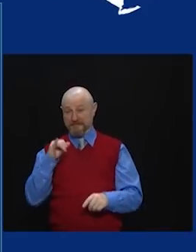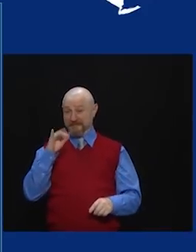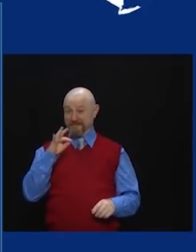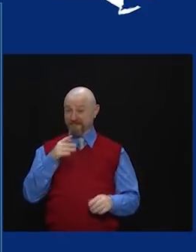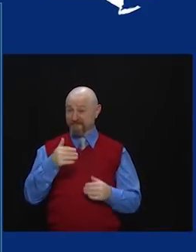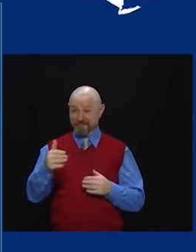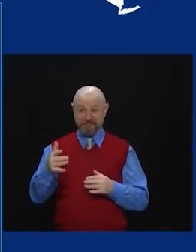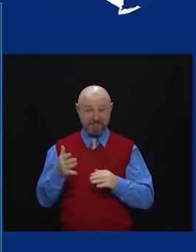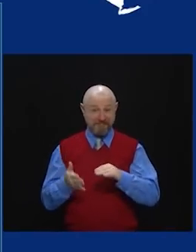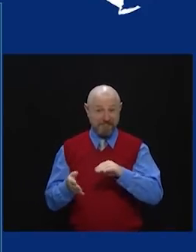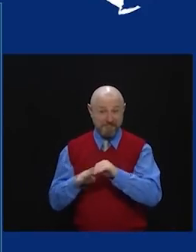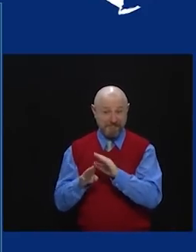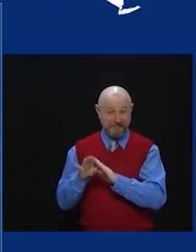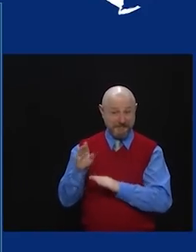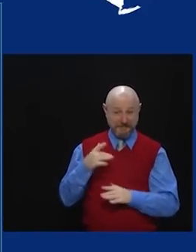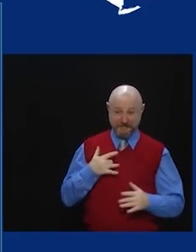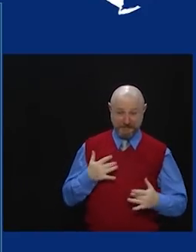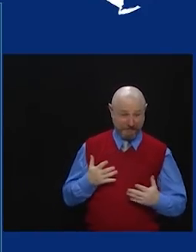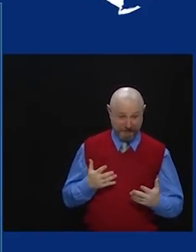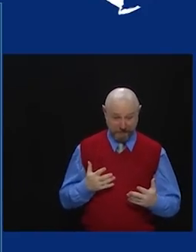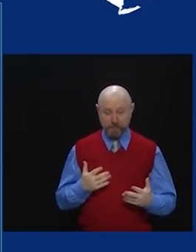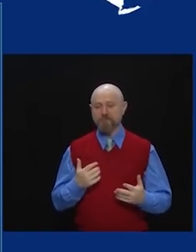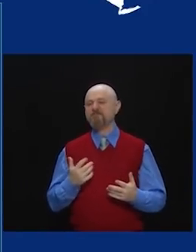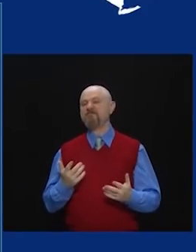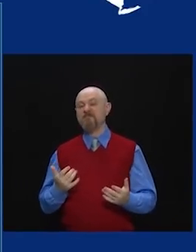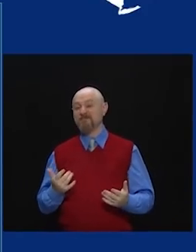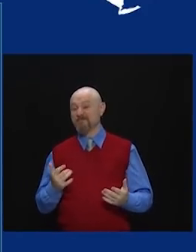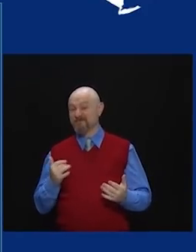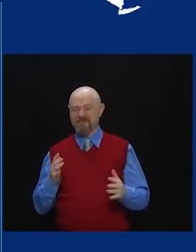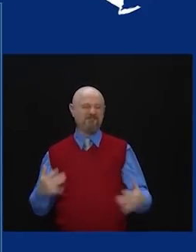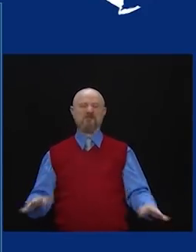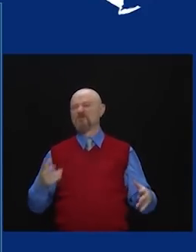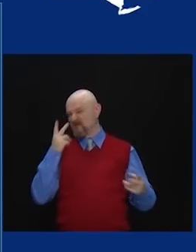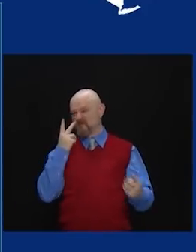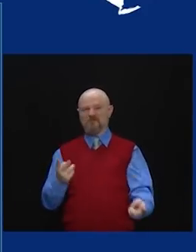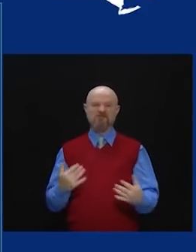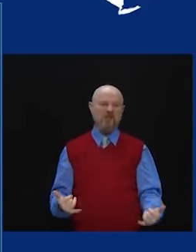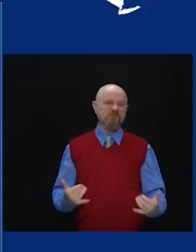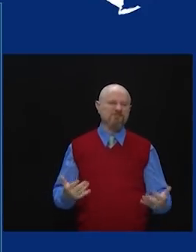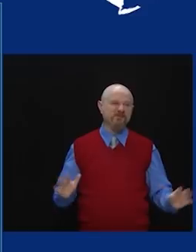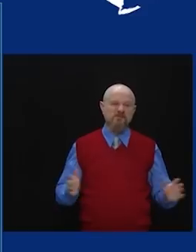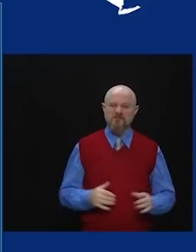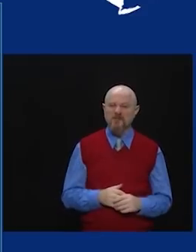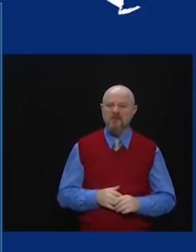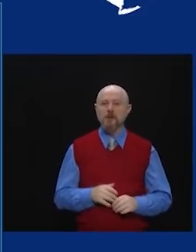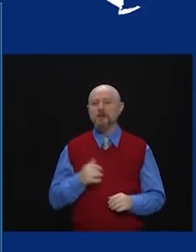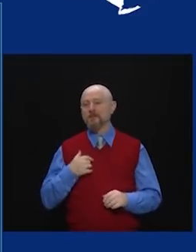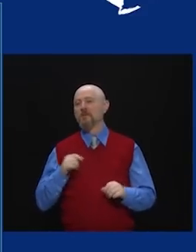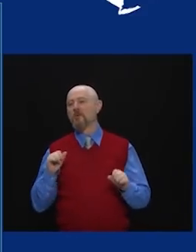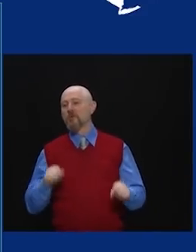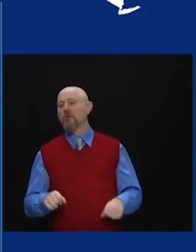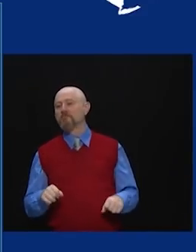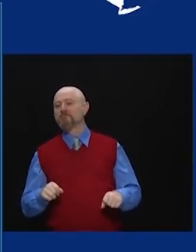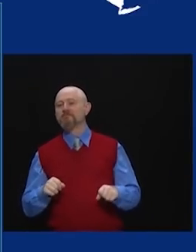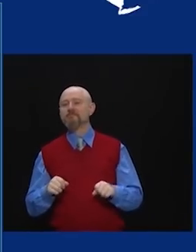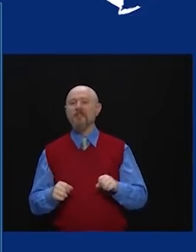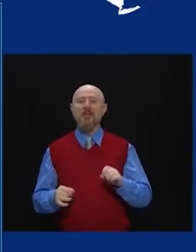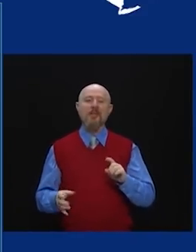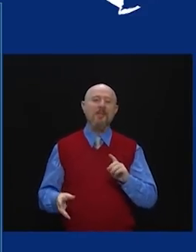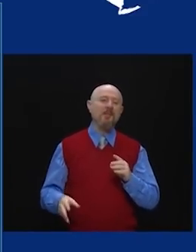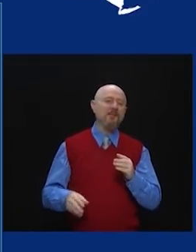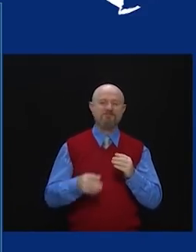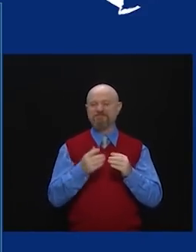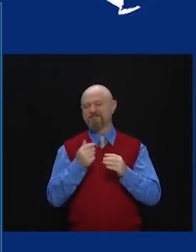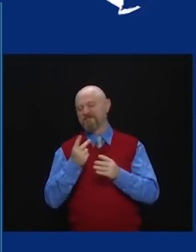disturbing, which is what we're experiencing now, that we'd have the ability to activate at least on another 2-week period. So it was going